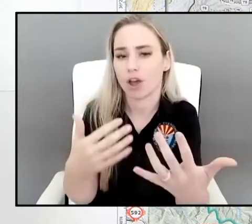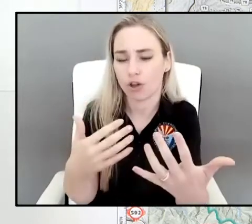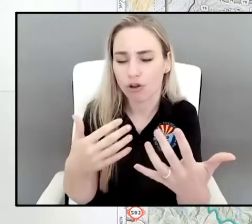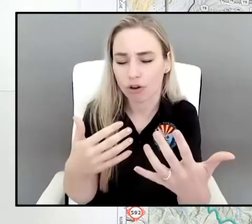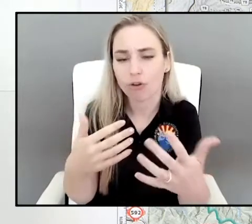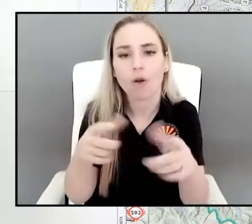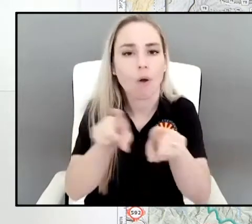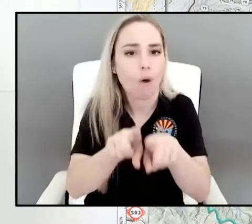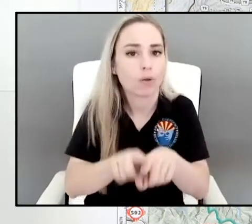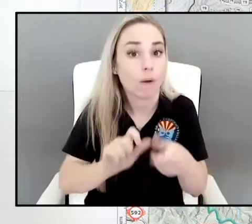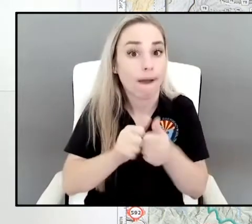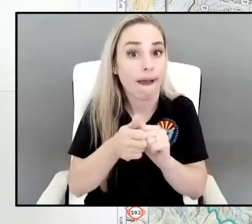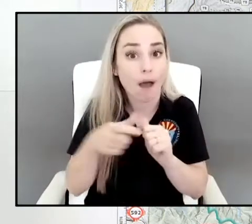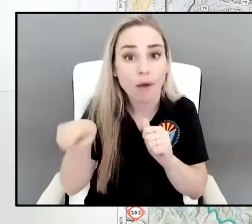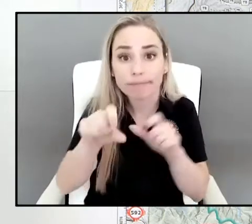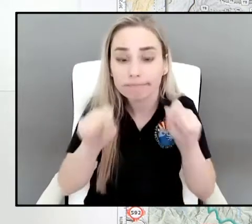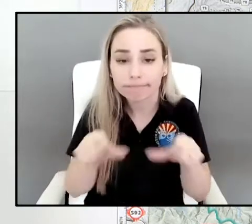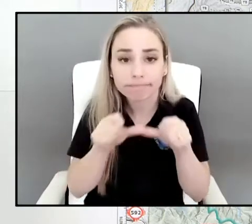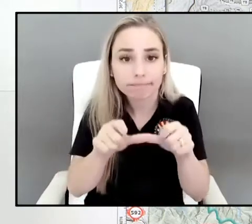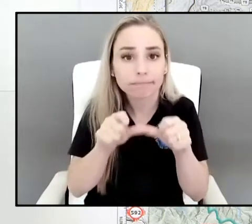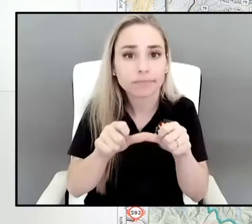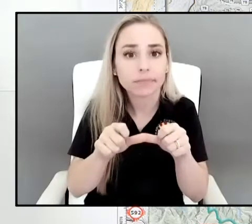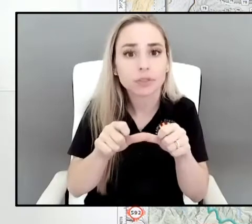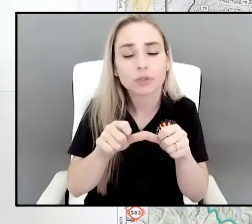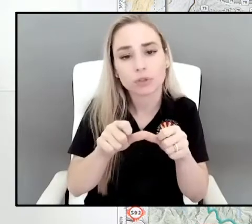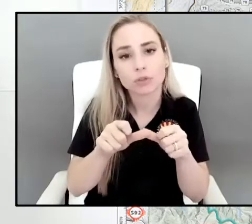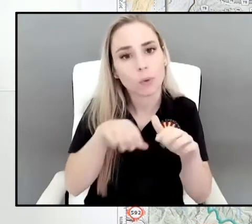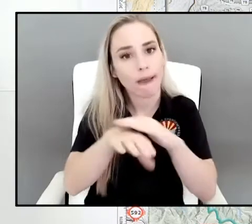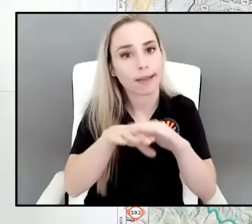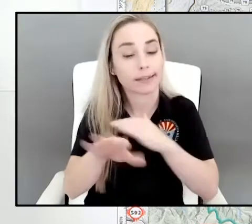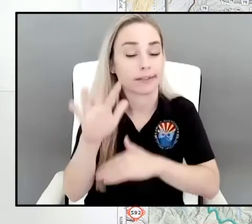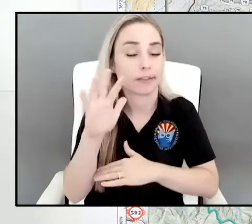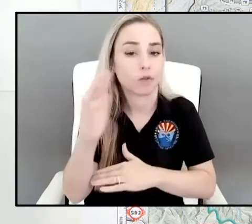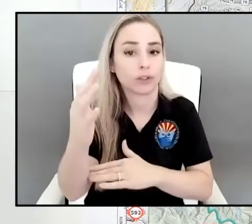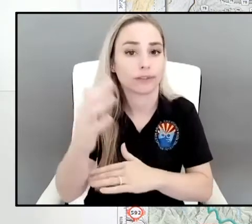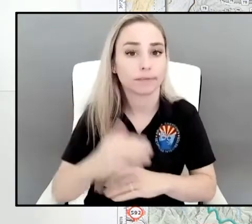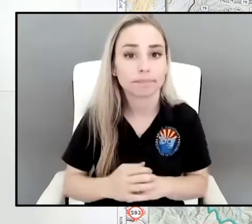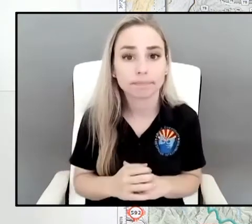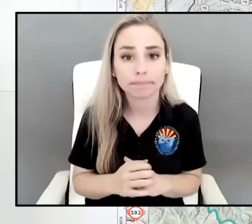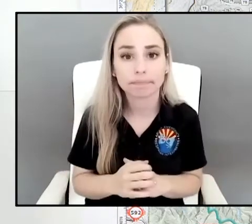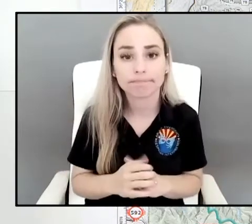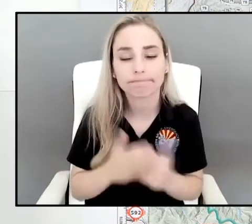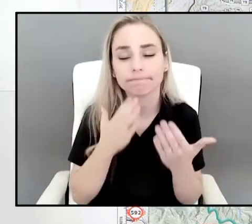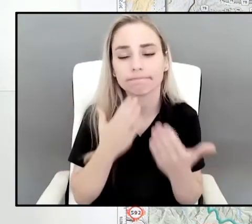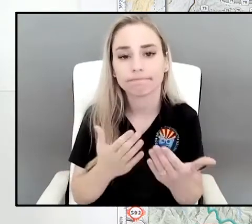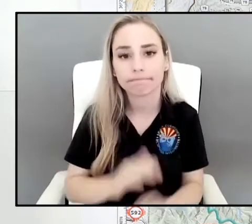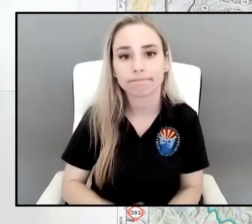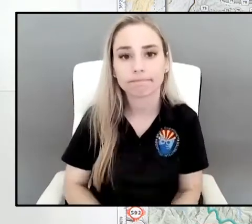you can continue to gain access to your national forest. Thank you.